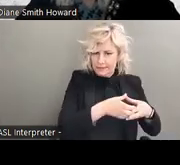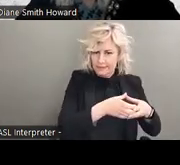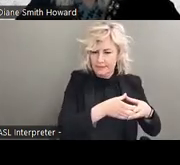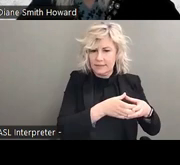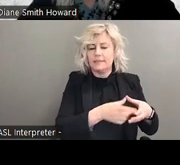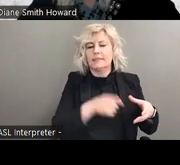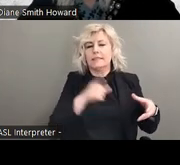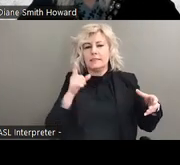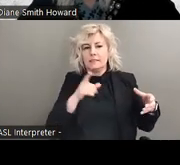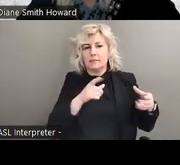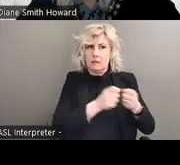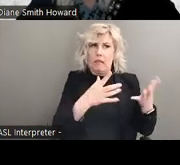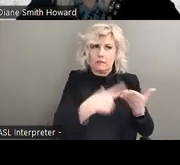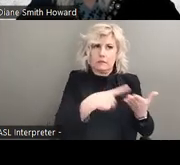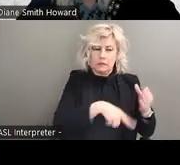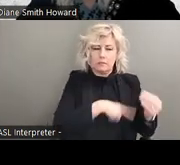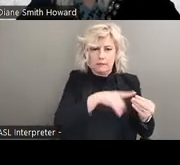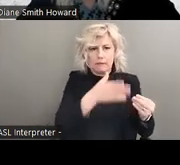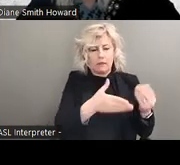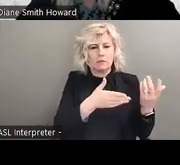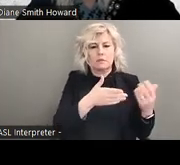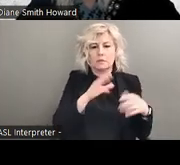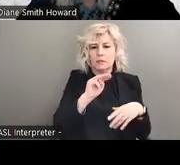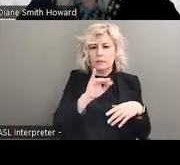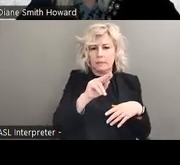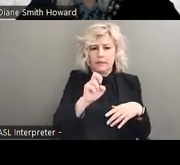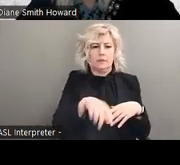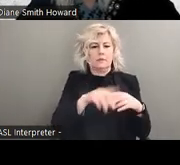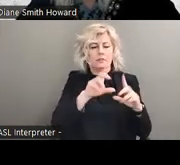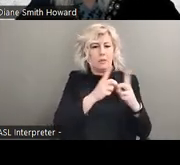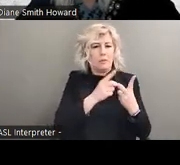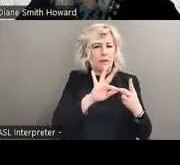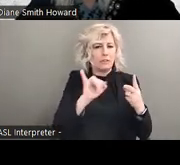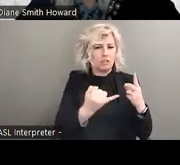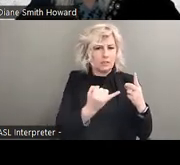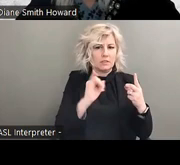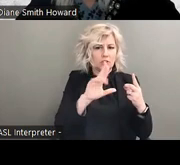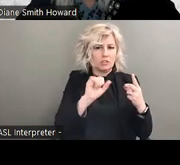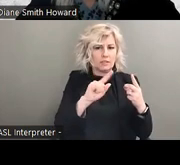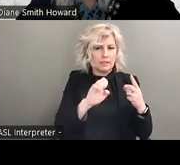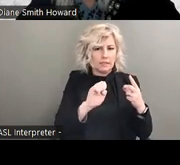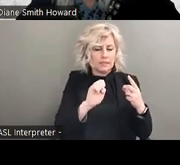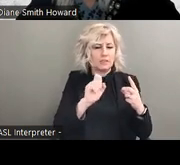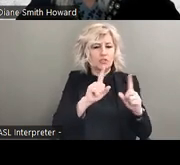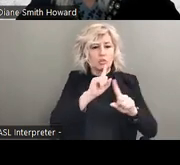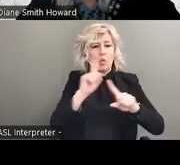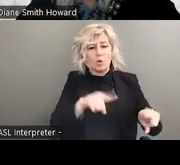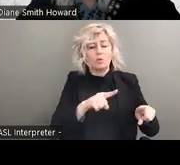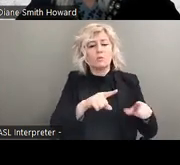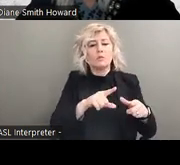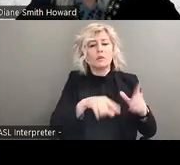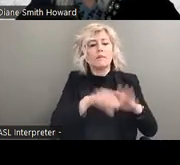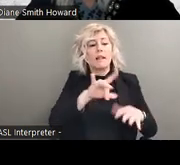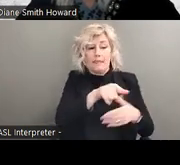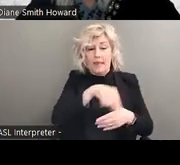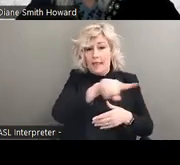talk about there. In Maine, the Department of Justice just recently issued findings around how they need to